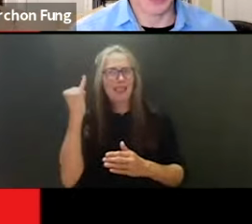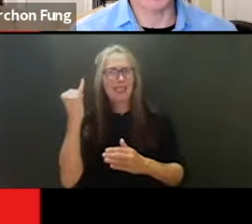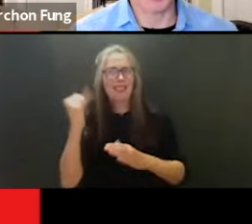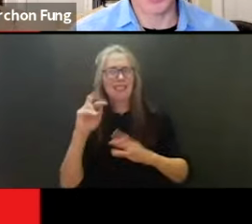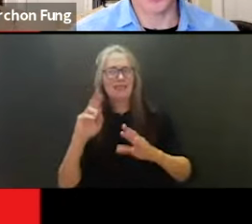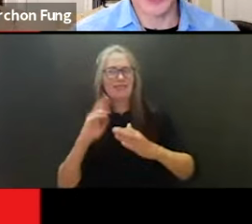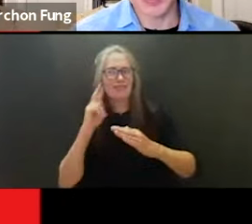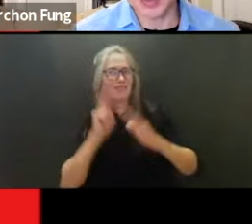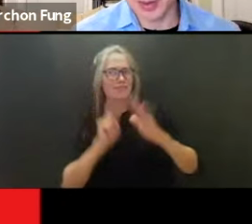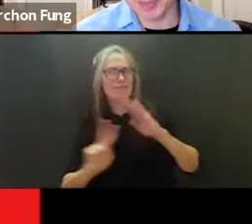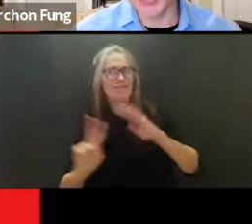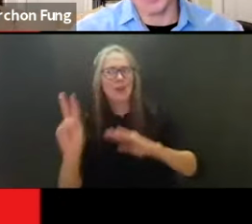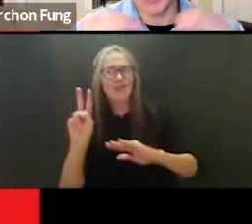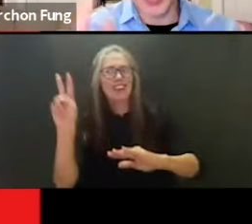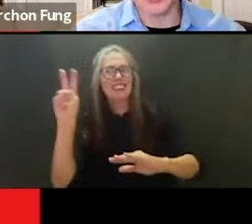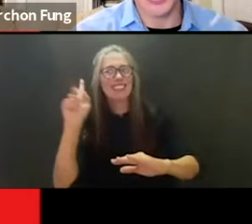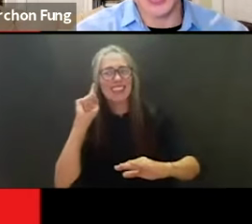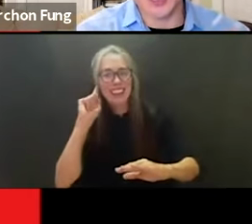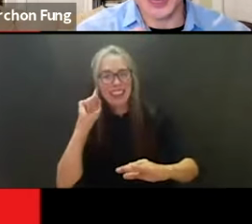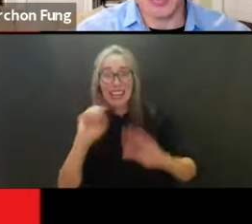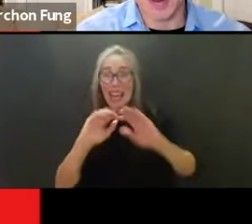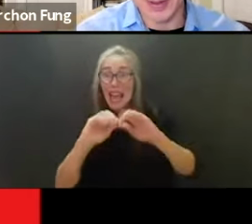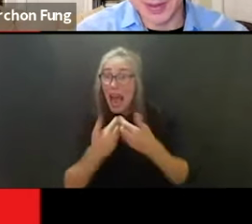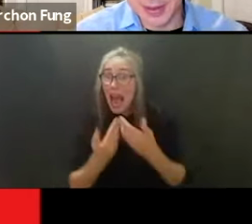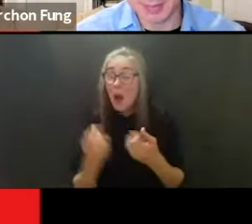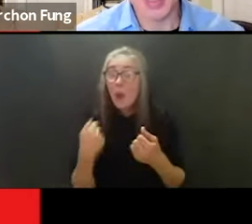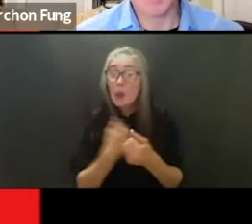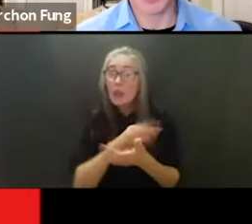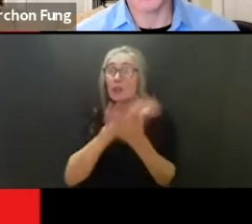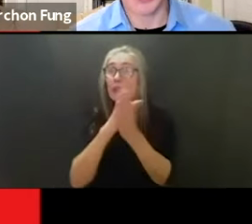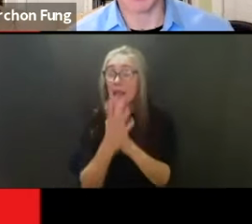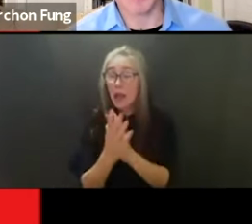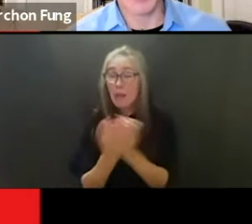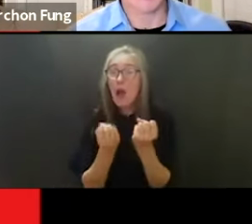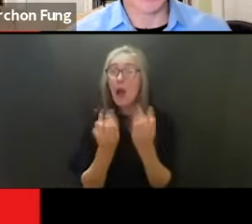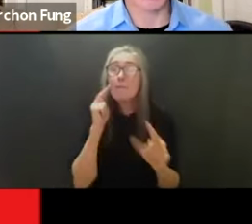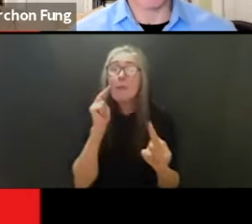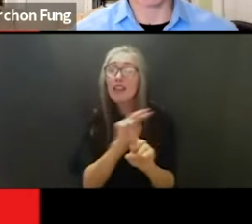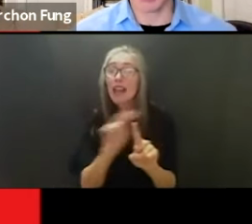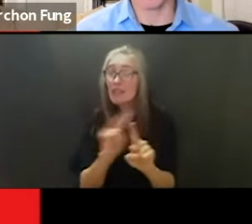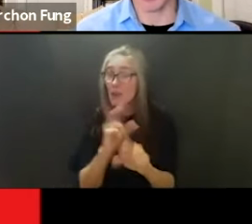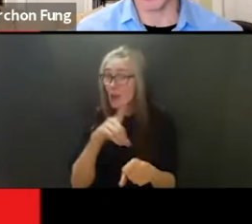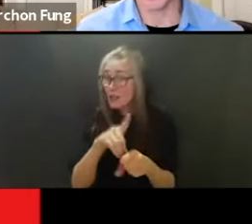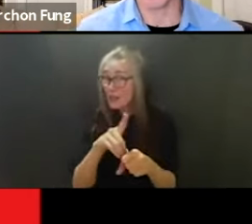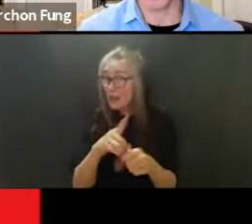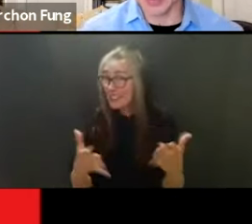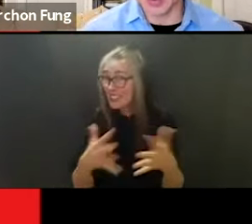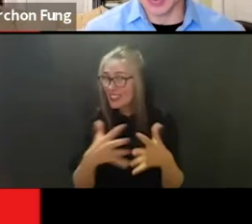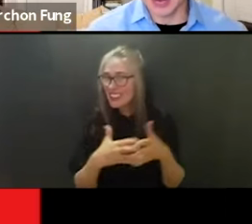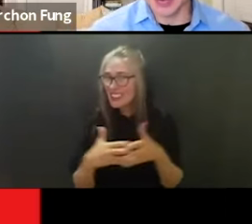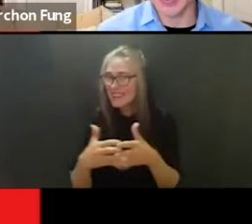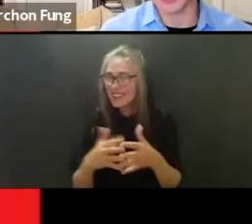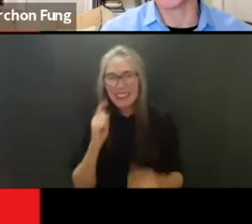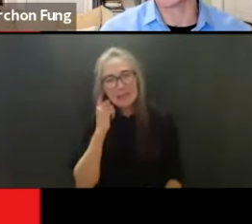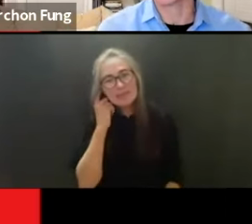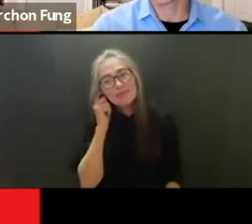That explores ways to both the pathologies of this two party system, but also how we might get to a multi viewpoint democracy in